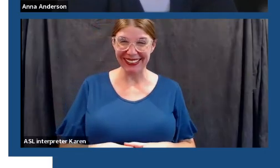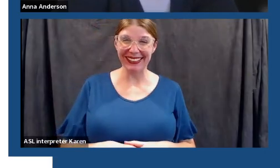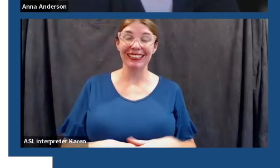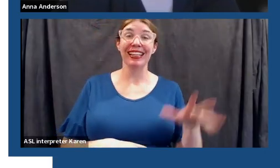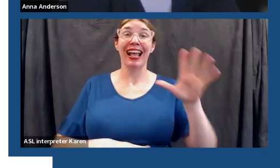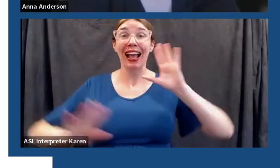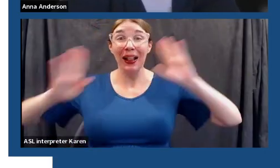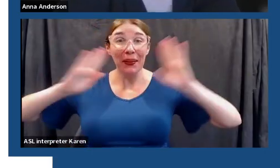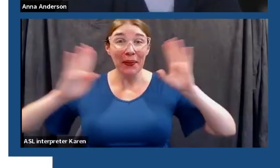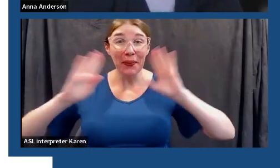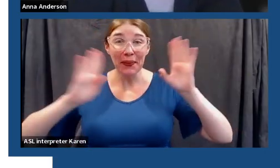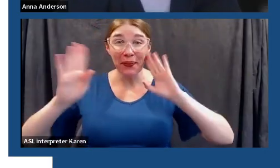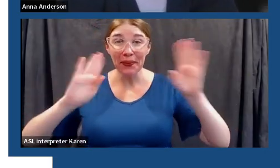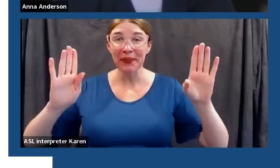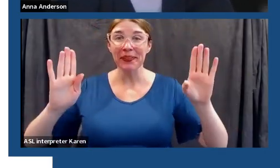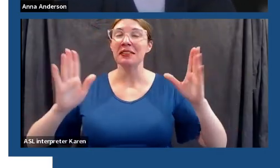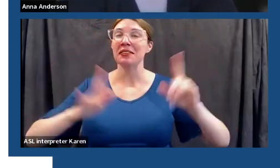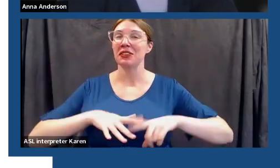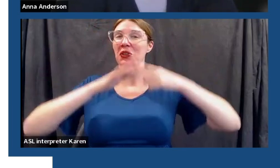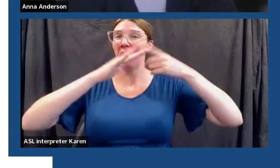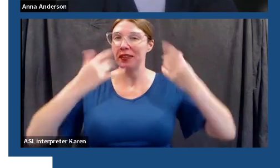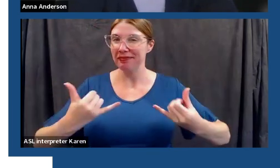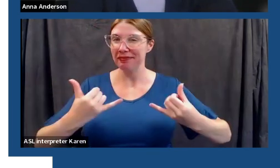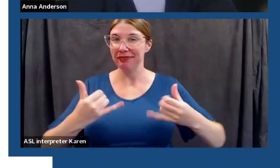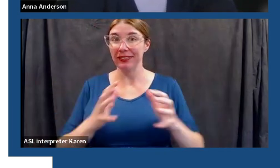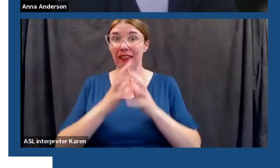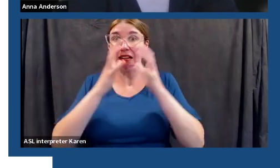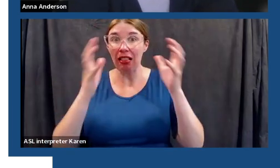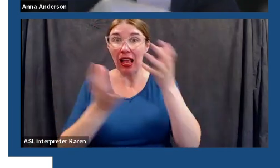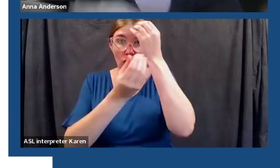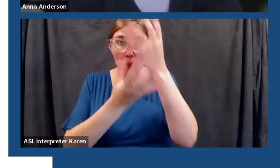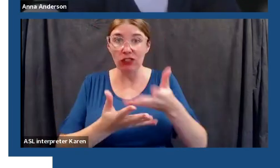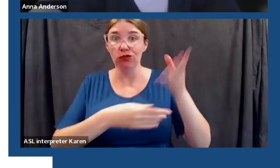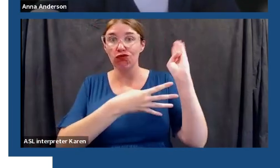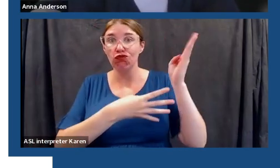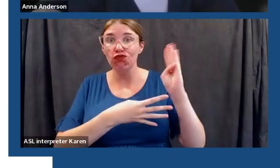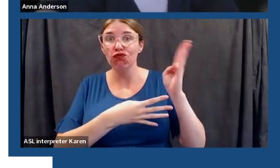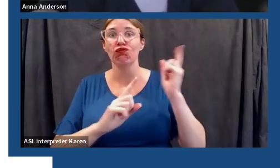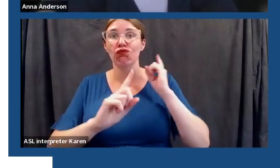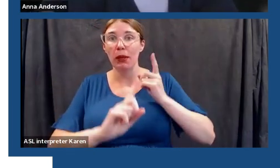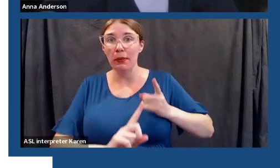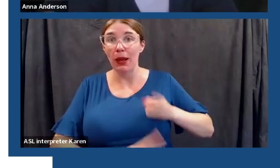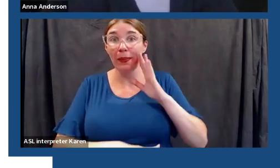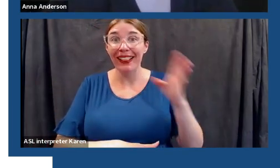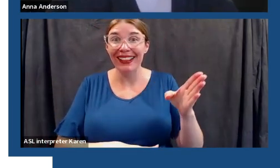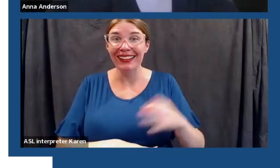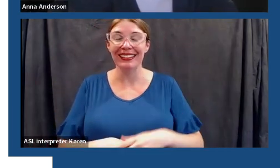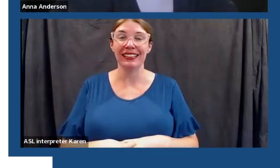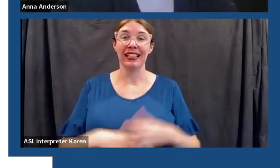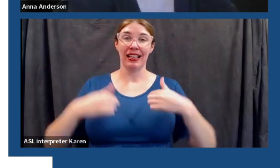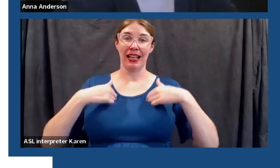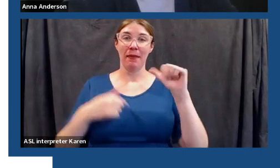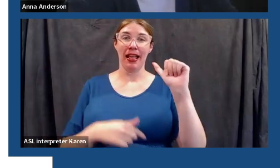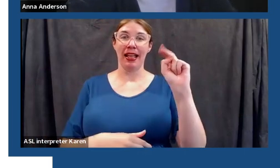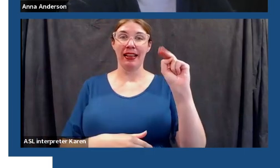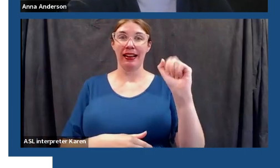Hello, everybody. We are going to get started because we have a lot of information to get through today. So I am Anna